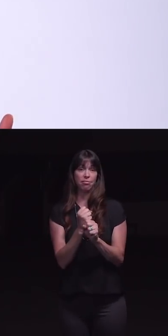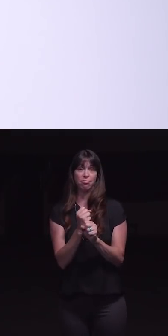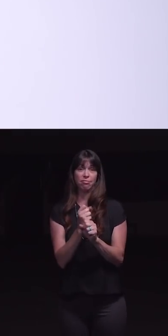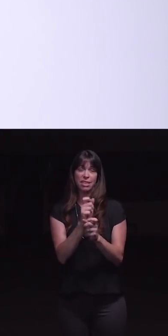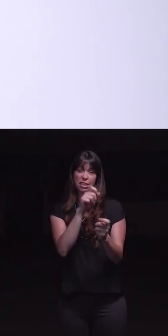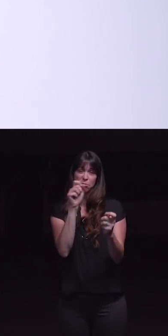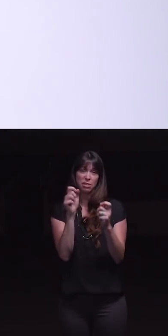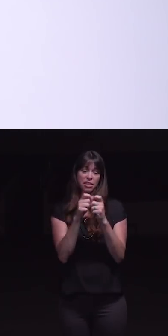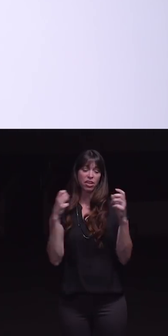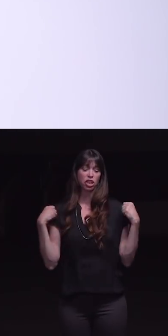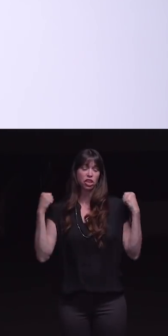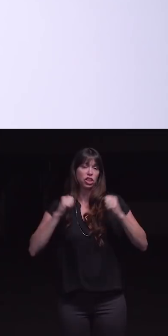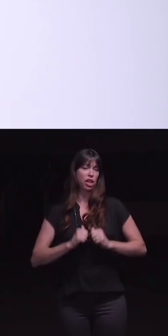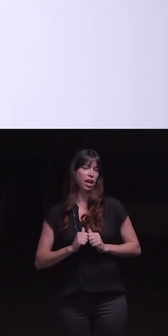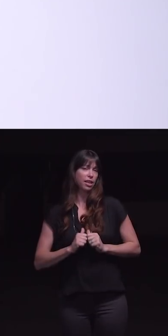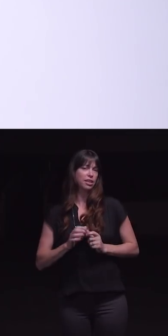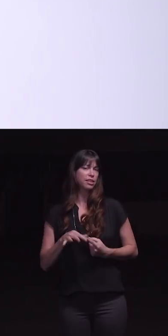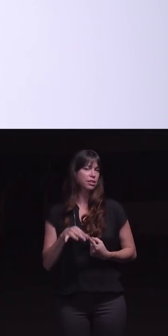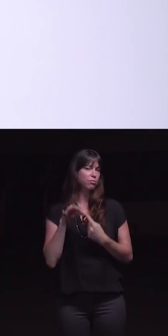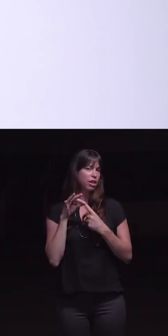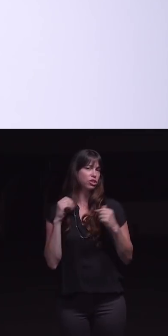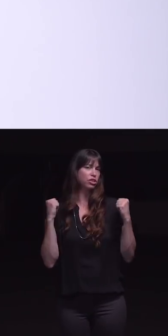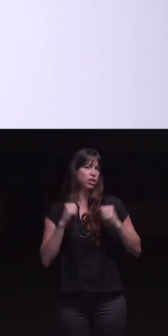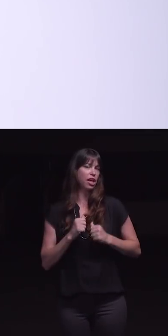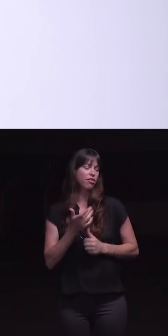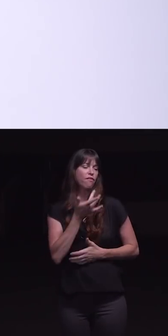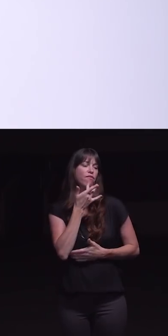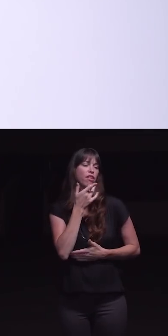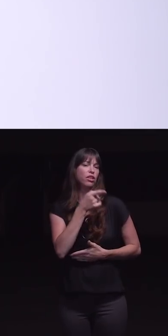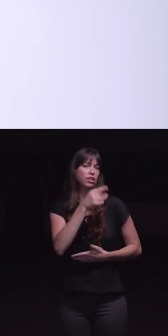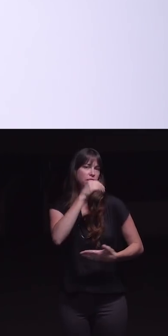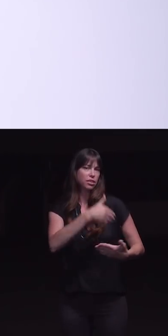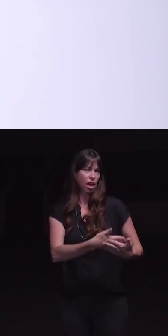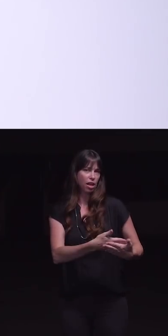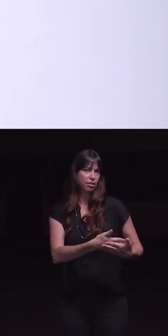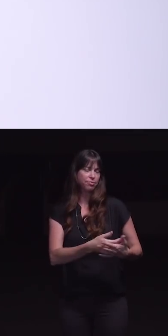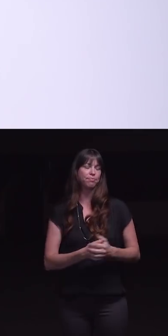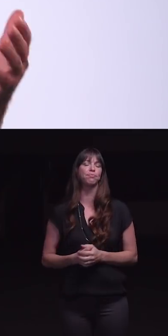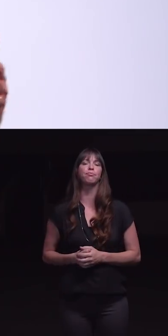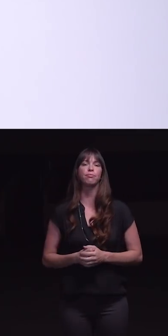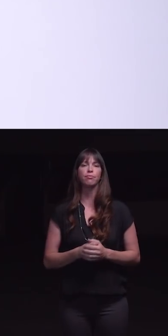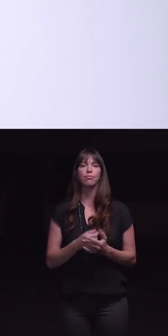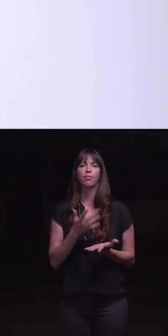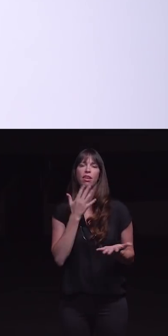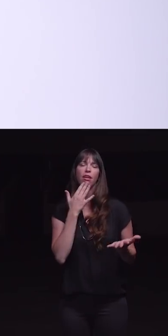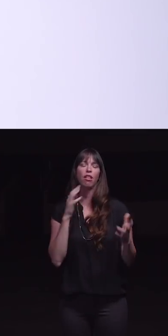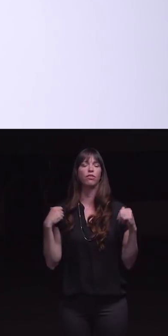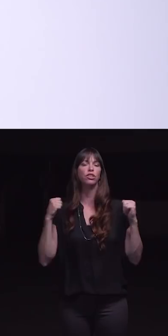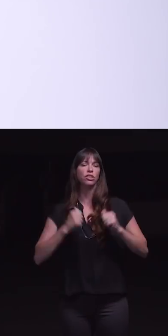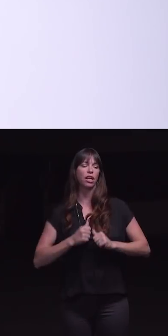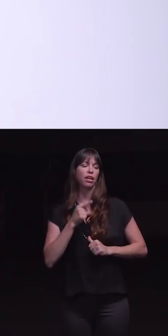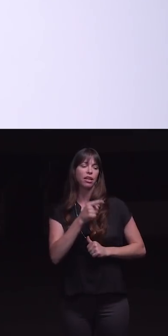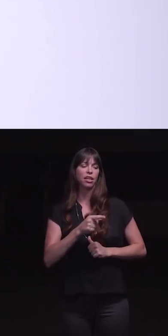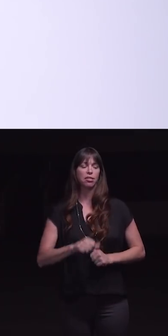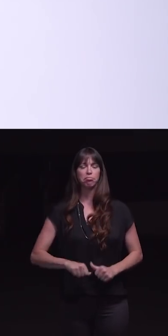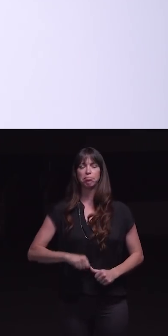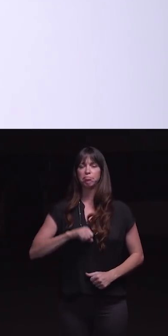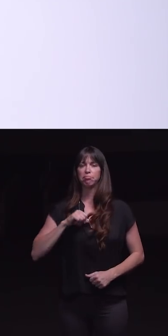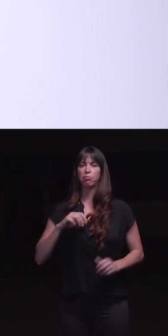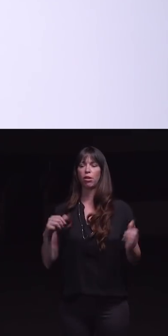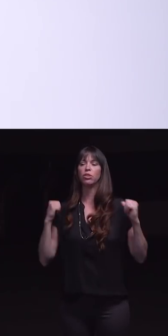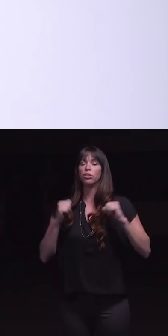jacket just for his one son, the son of his favorite wife. That was this multicolored coat, and he wore it with